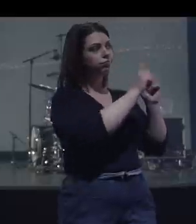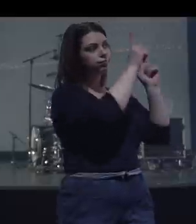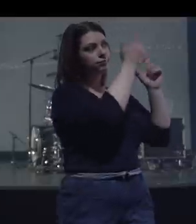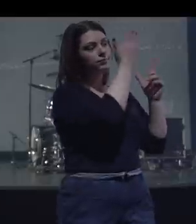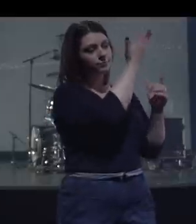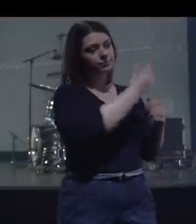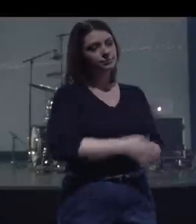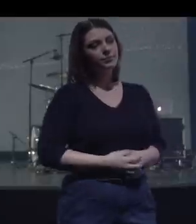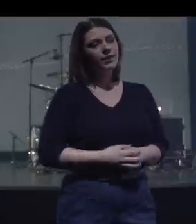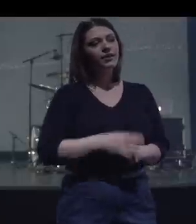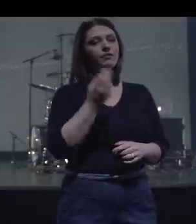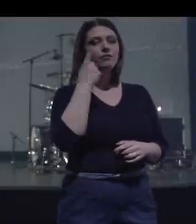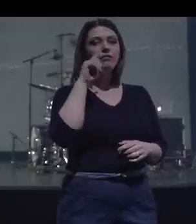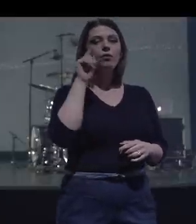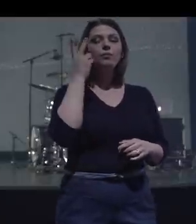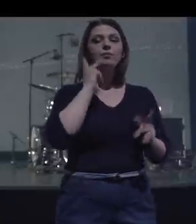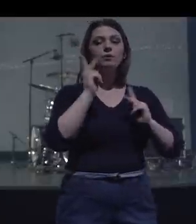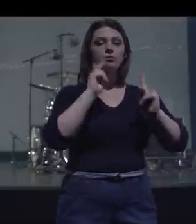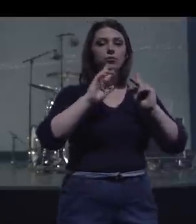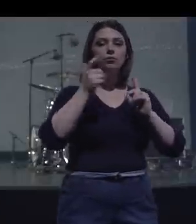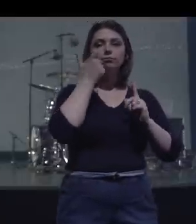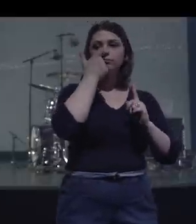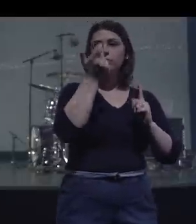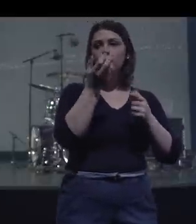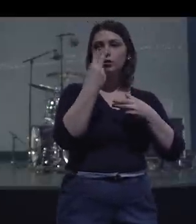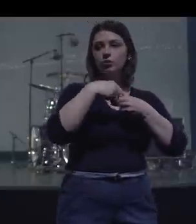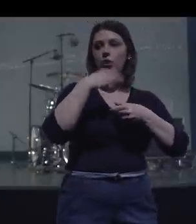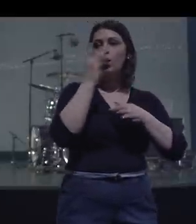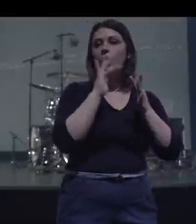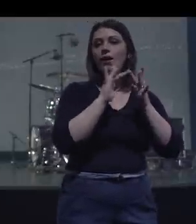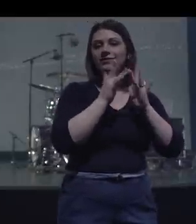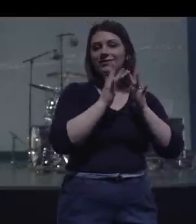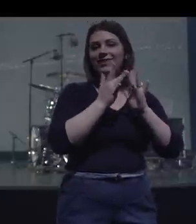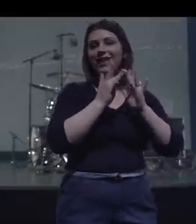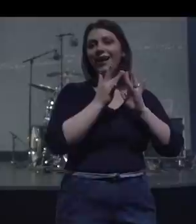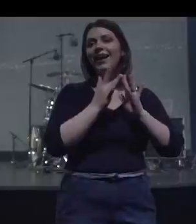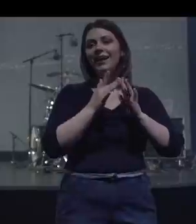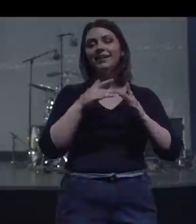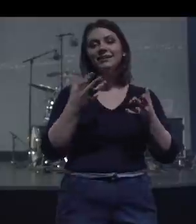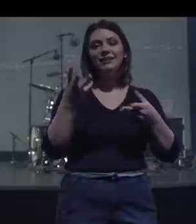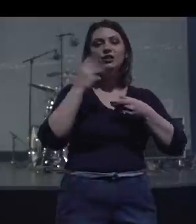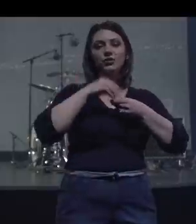online, join us in this time as well. Father God, we